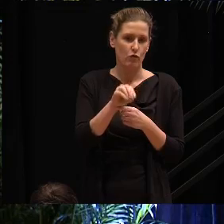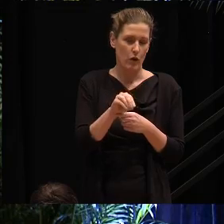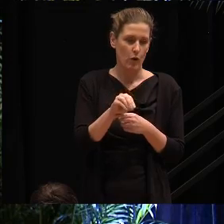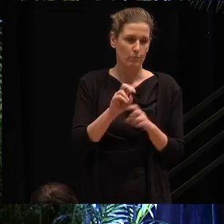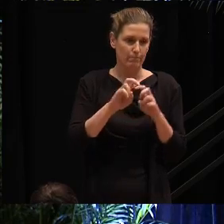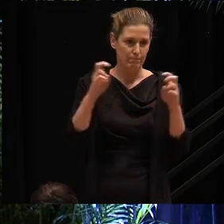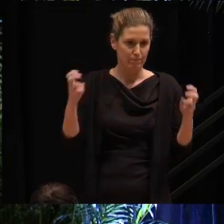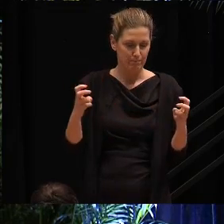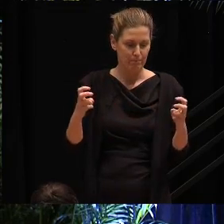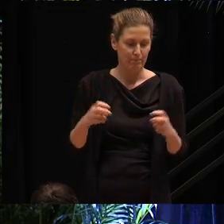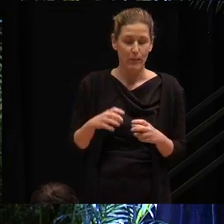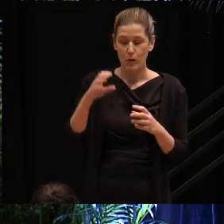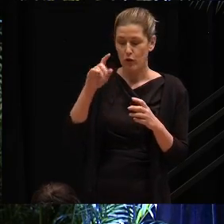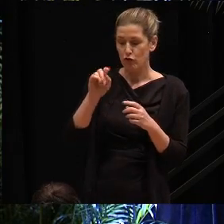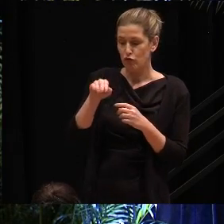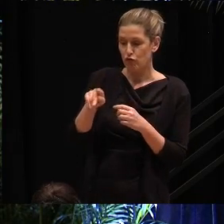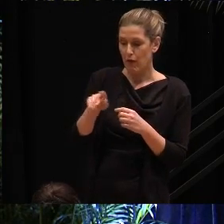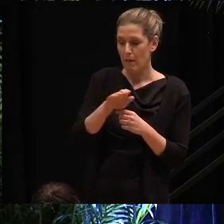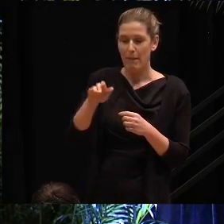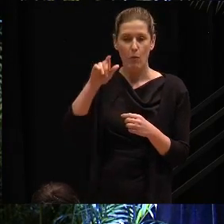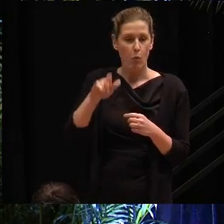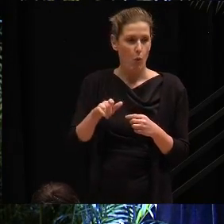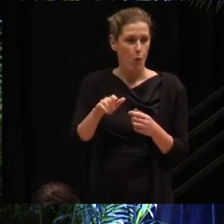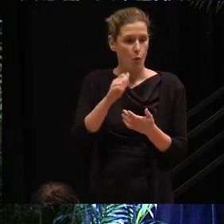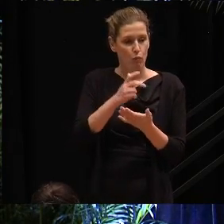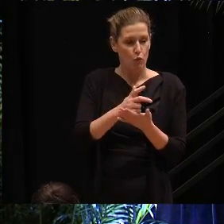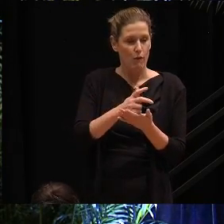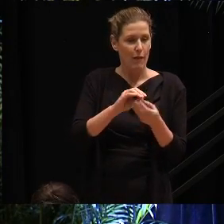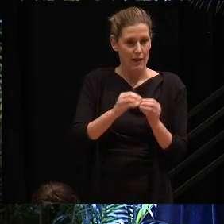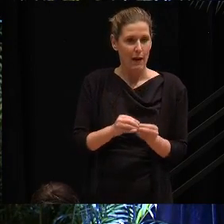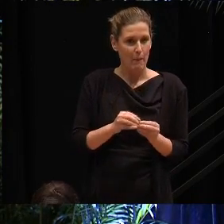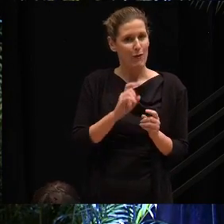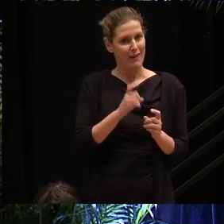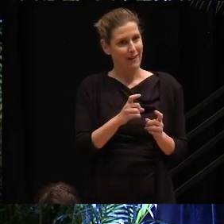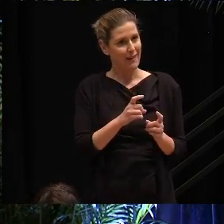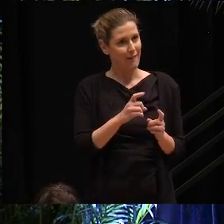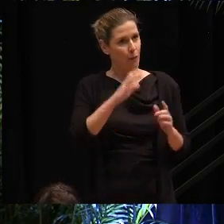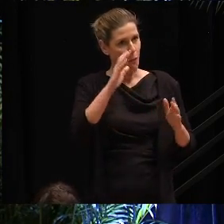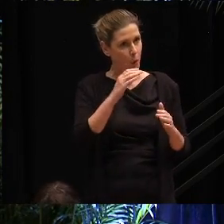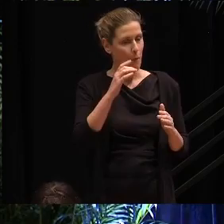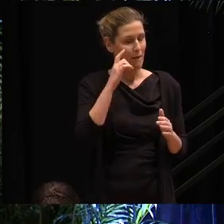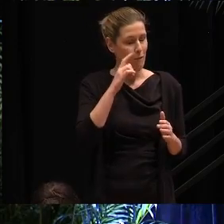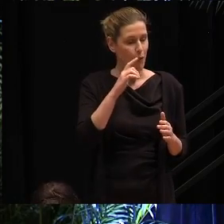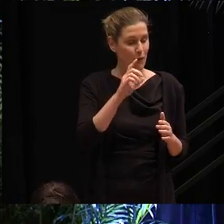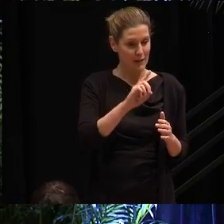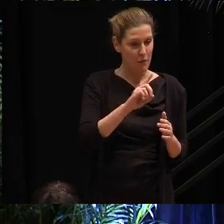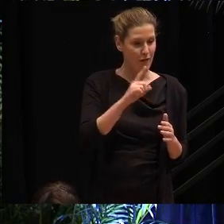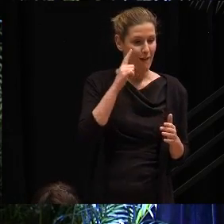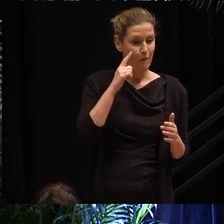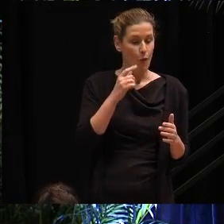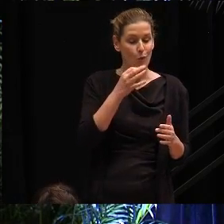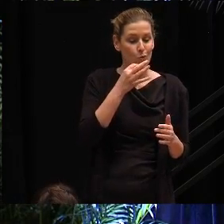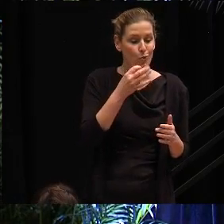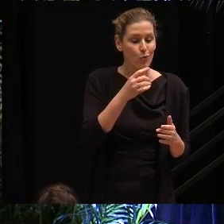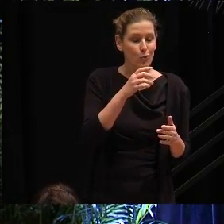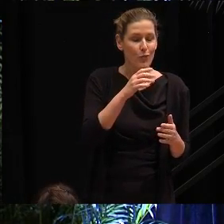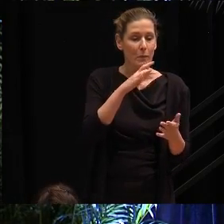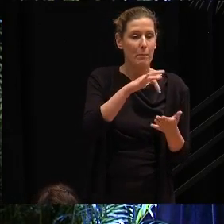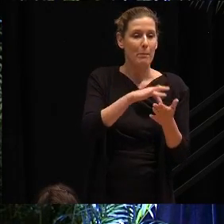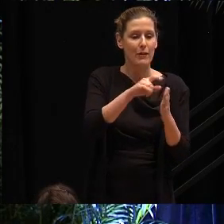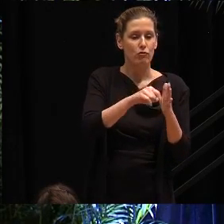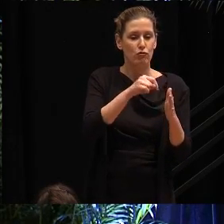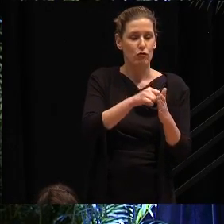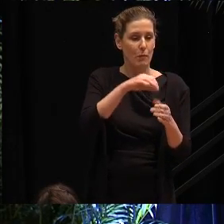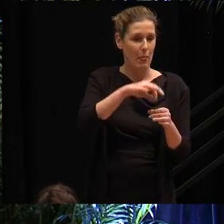Trump's low approval ratings have given hope to many Democrats about the upcoming midterm elections.